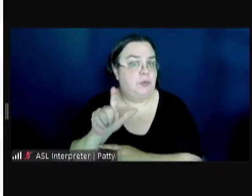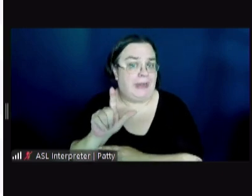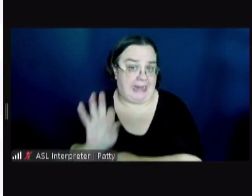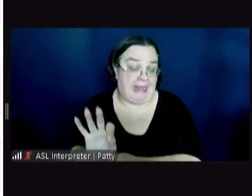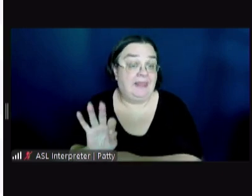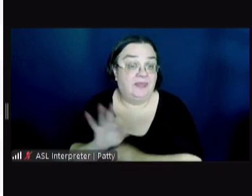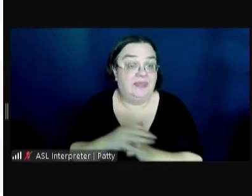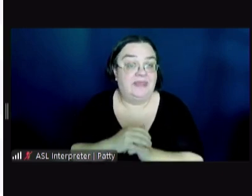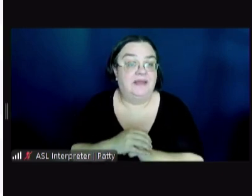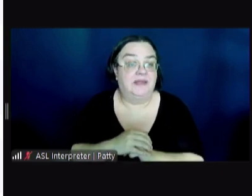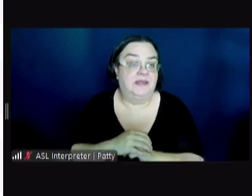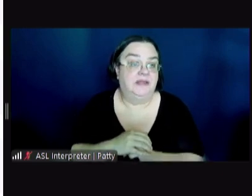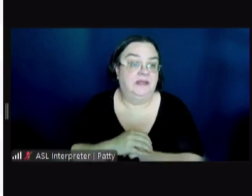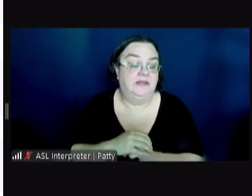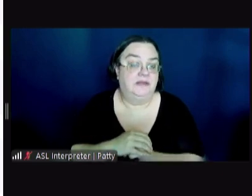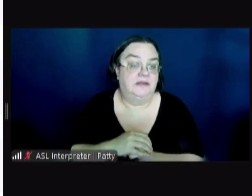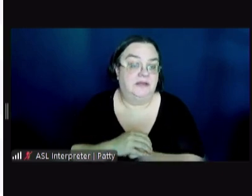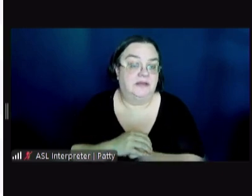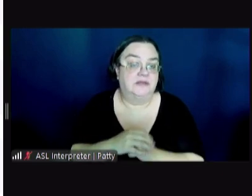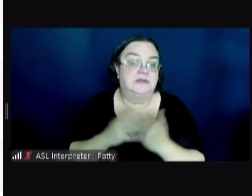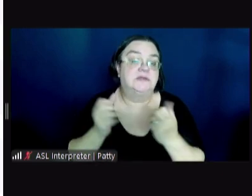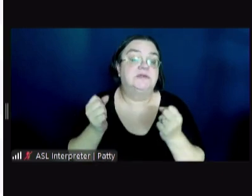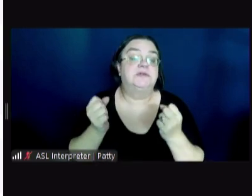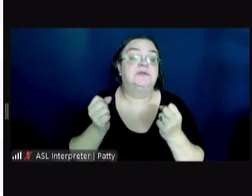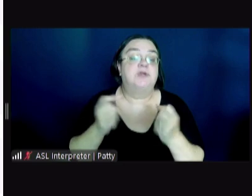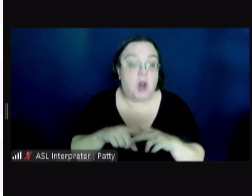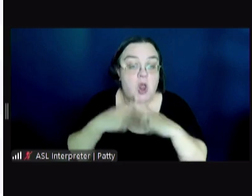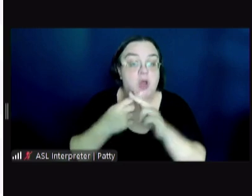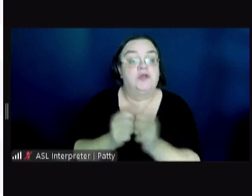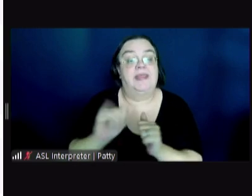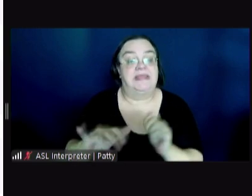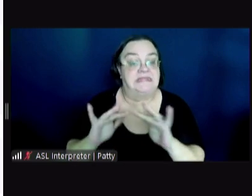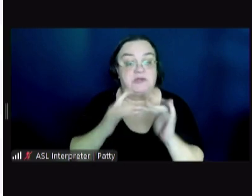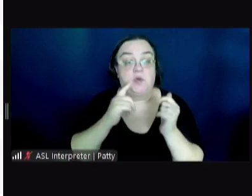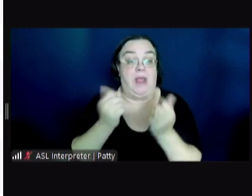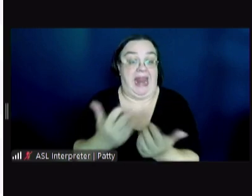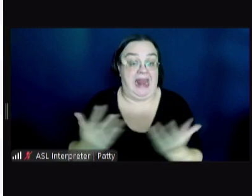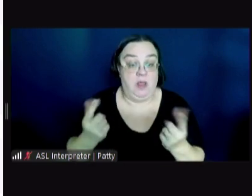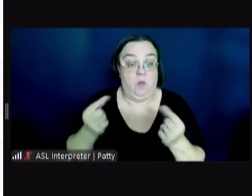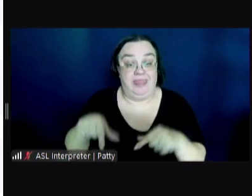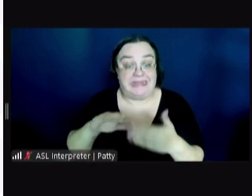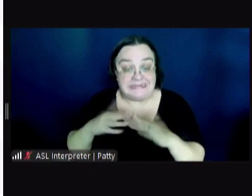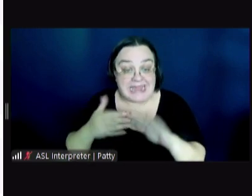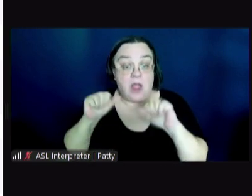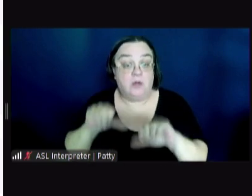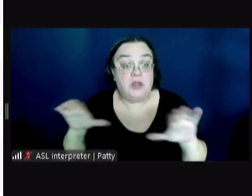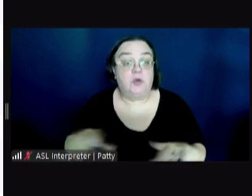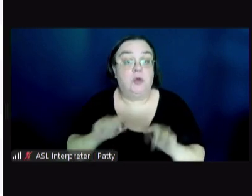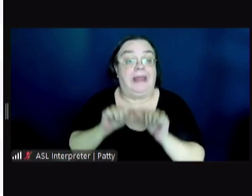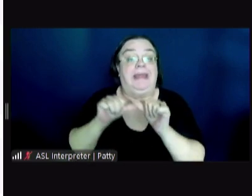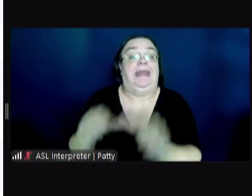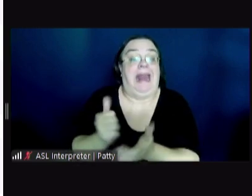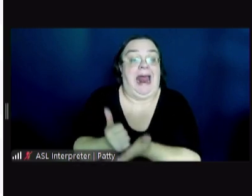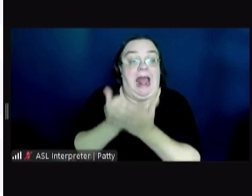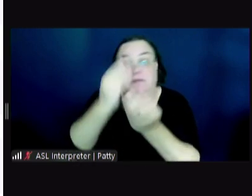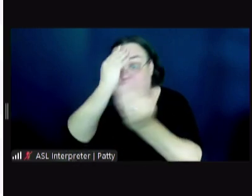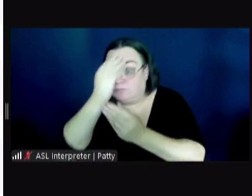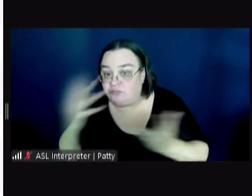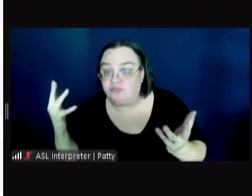So anything that the town can do to continue to help inform residents is definitely much appreciated.